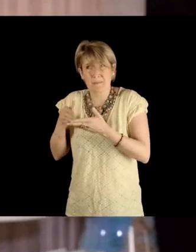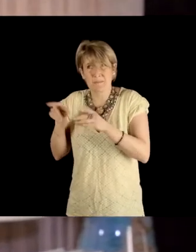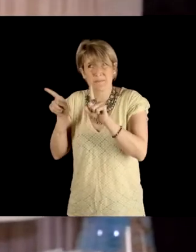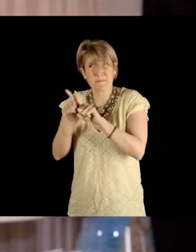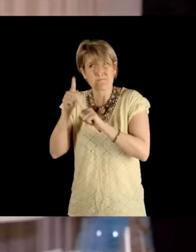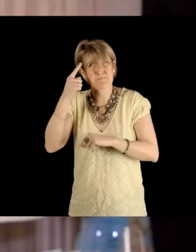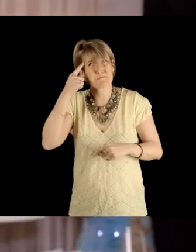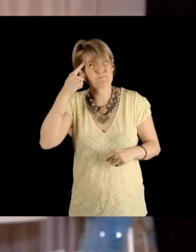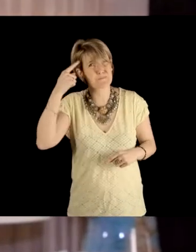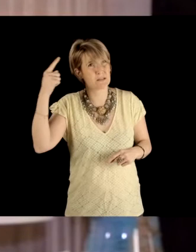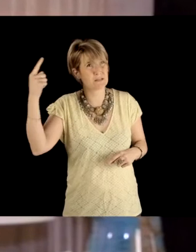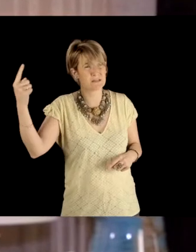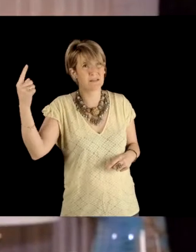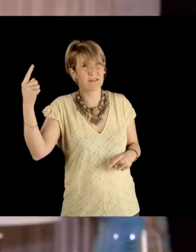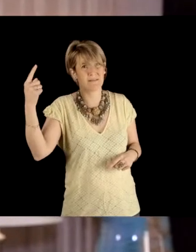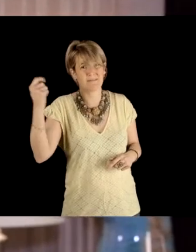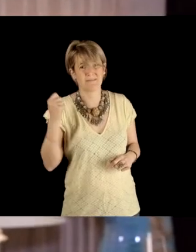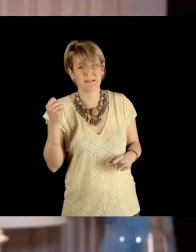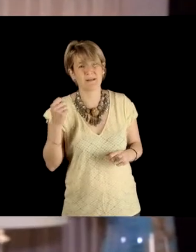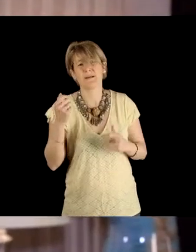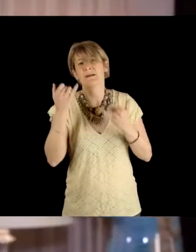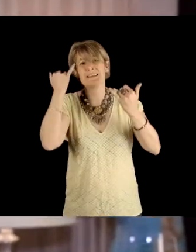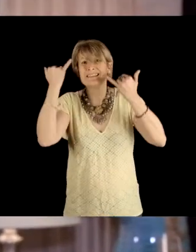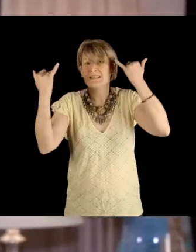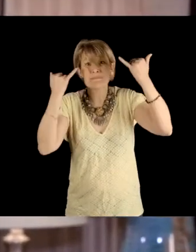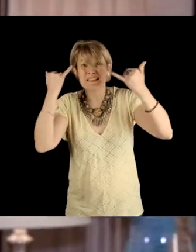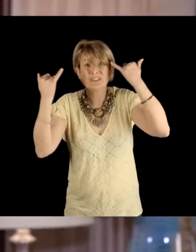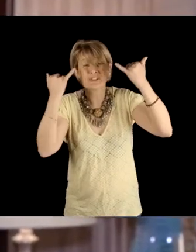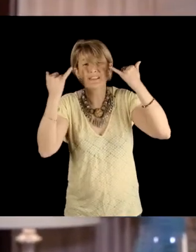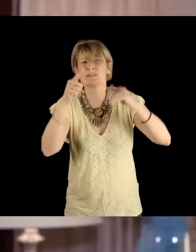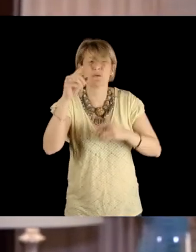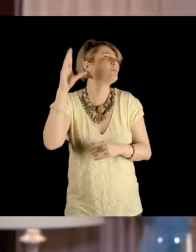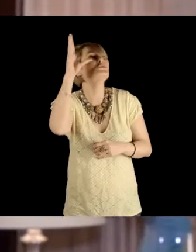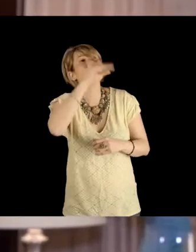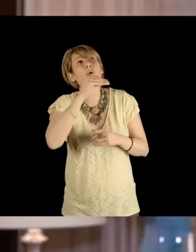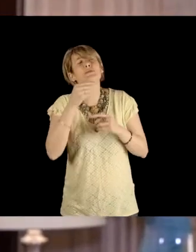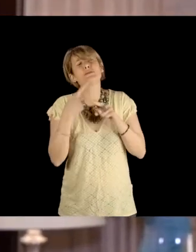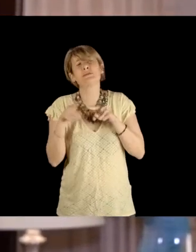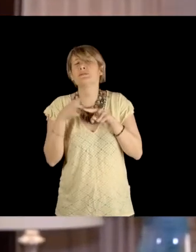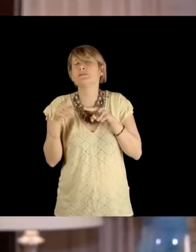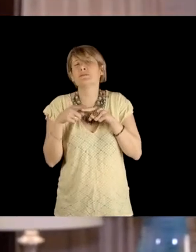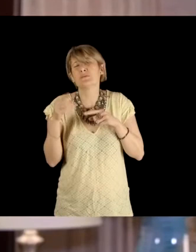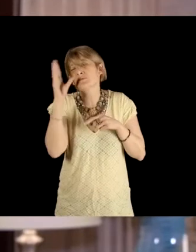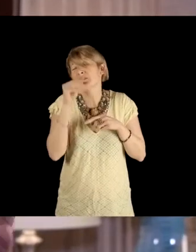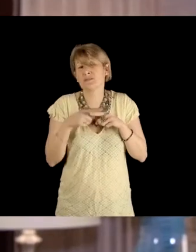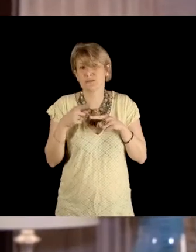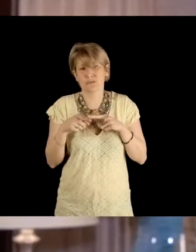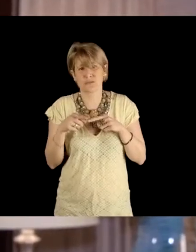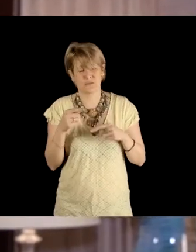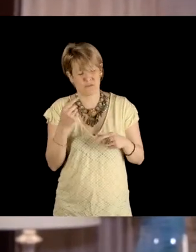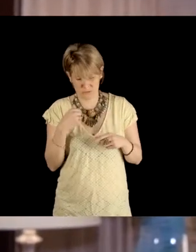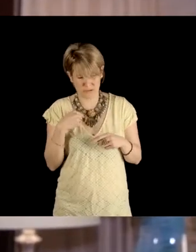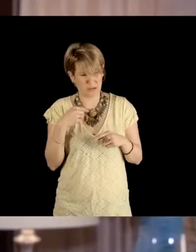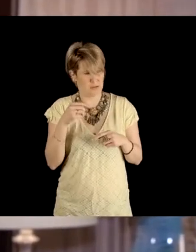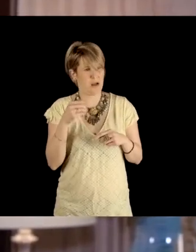come. But if seeds are left alone to grow wherever, whenever, everywhere, then it becomes